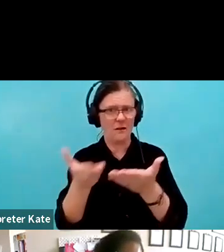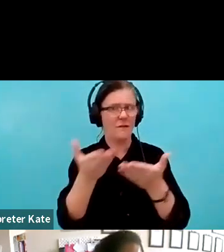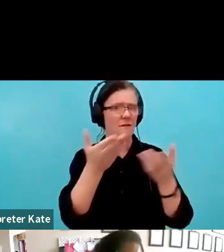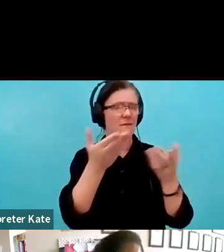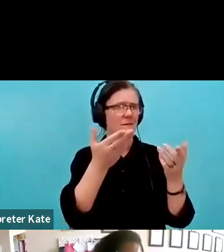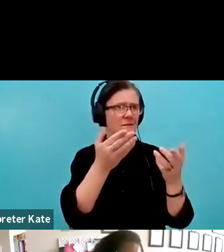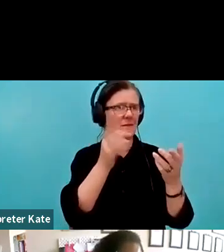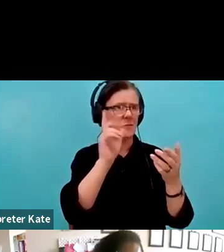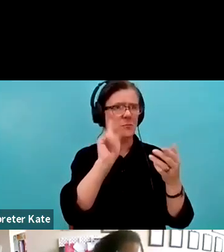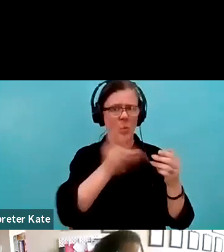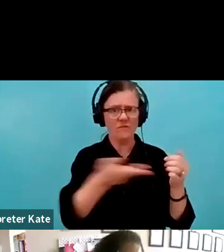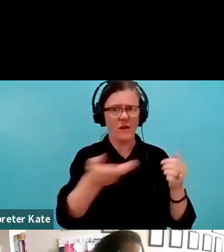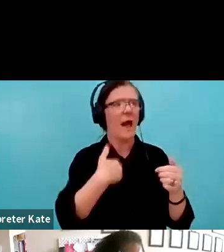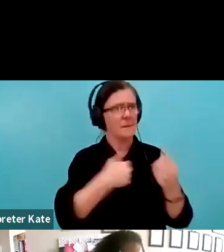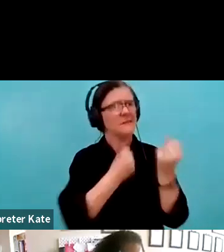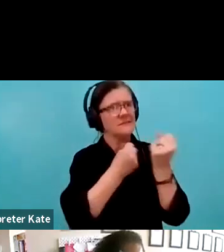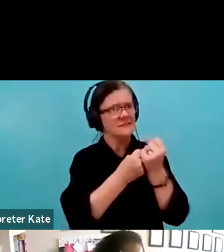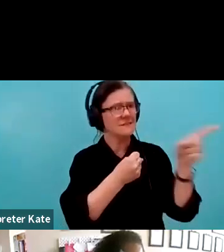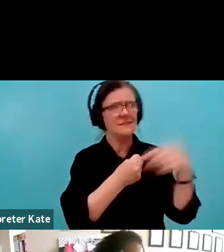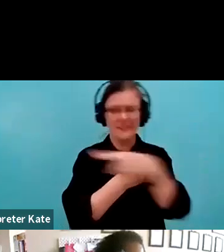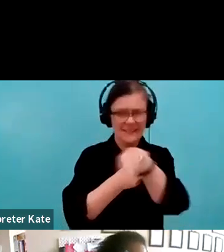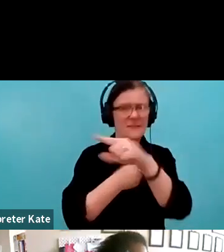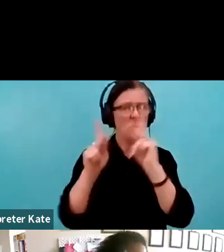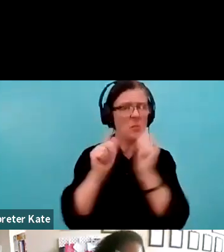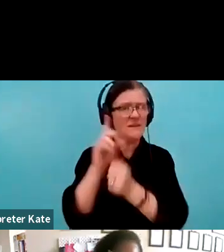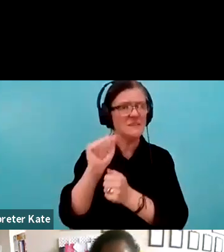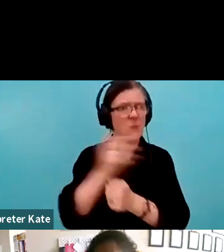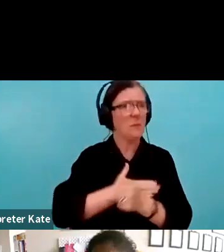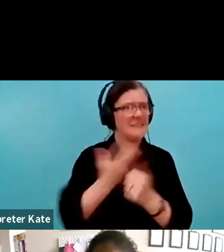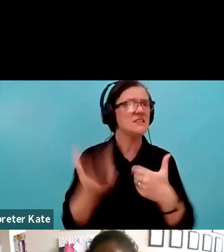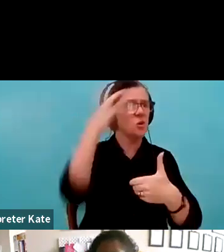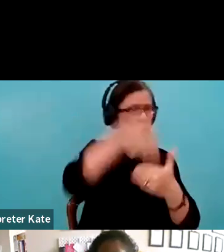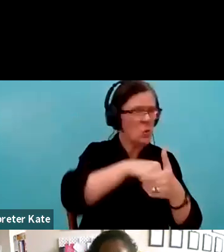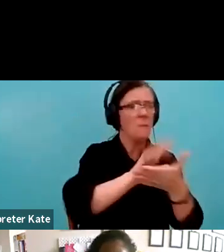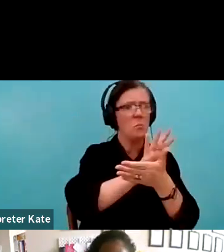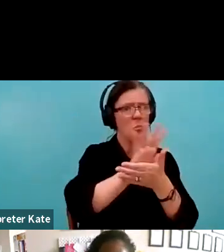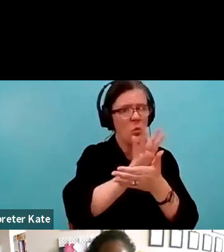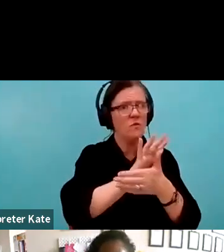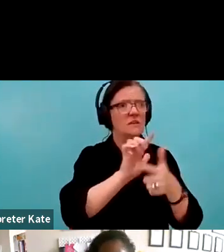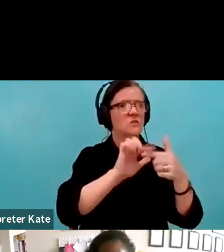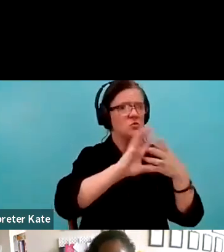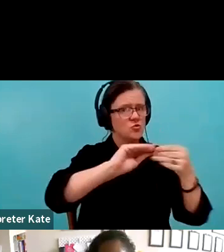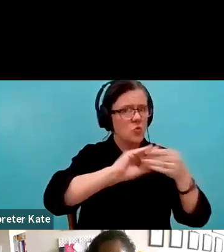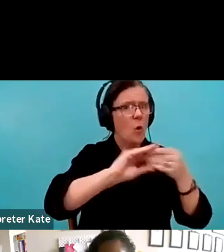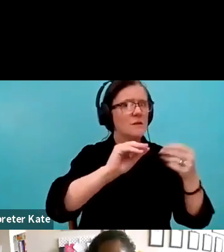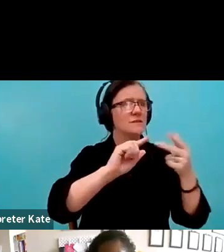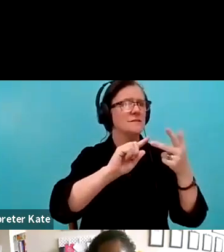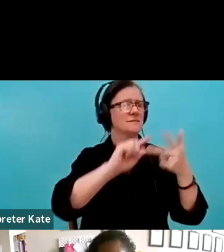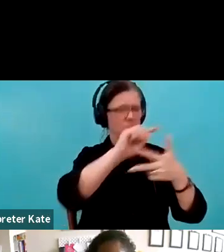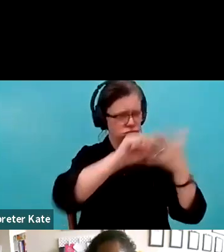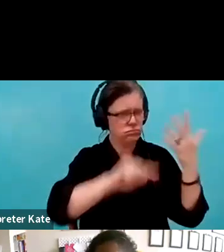world for a number of years for inclusion. When we're talking about diversity and